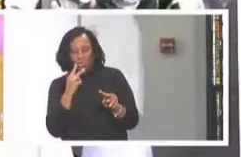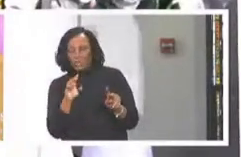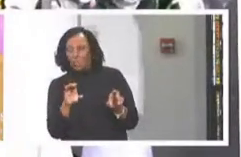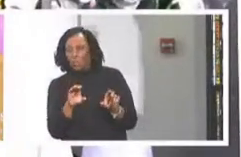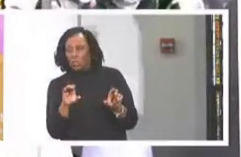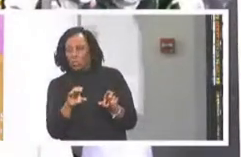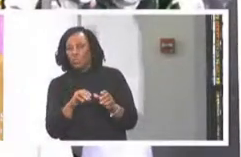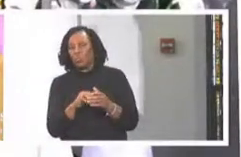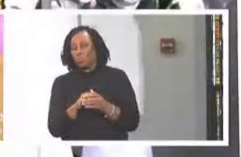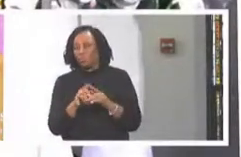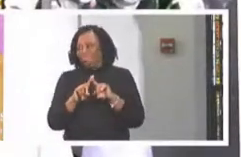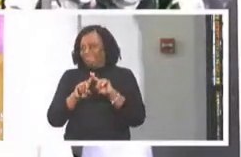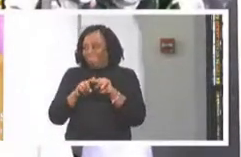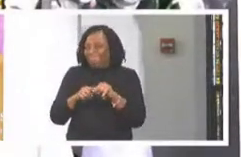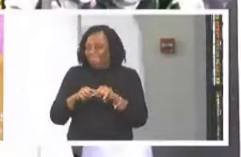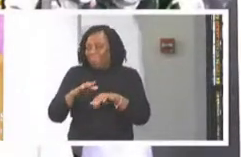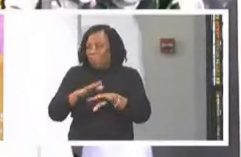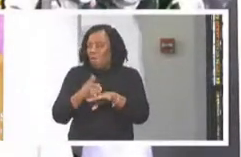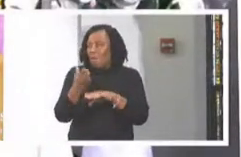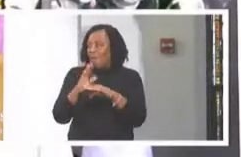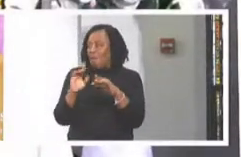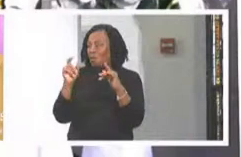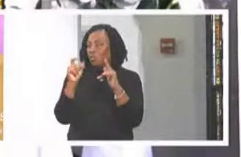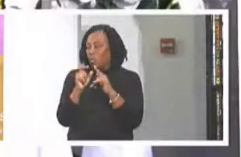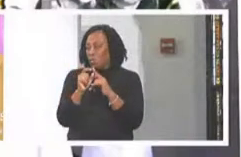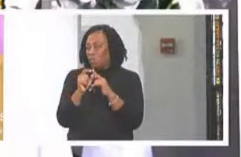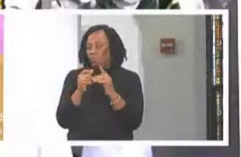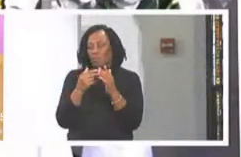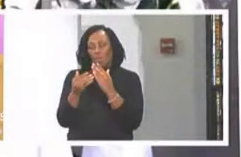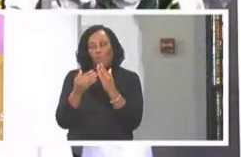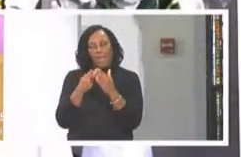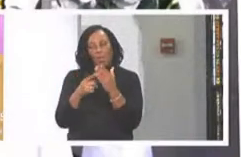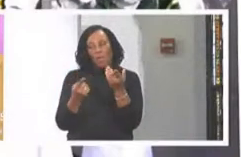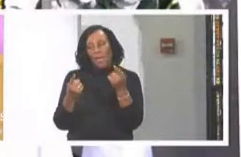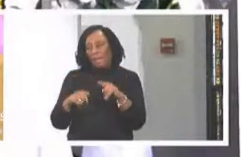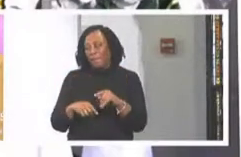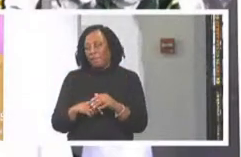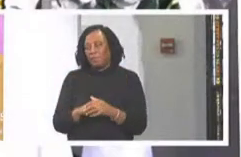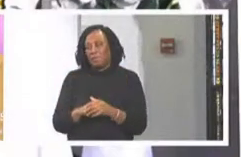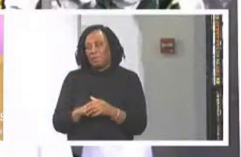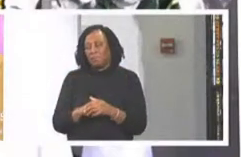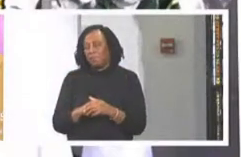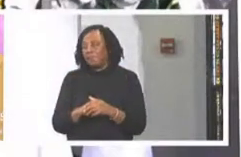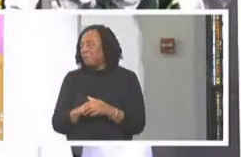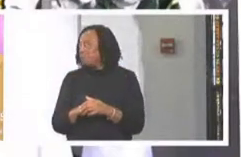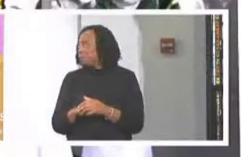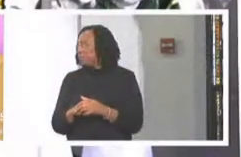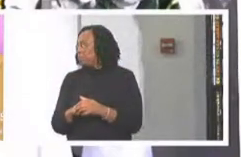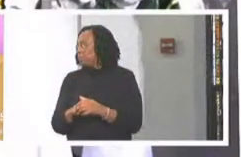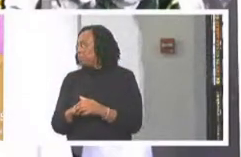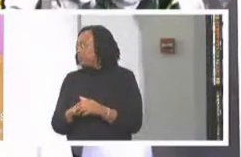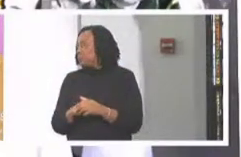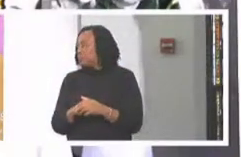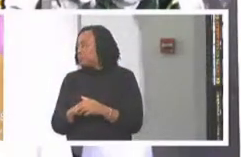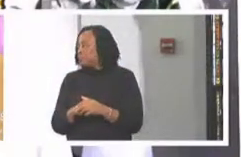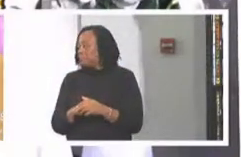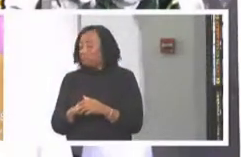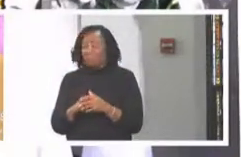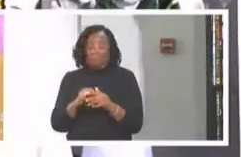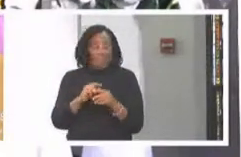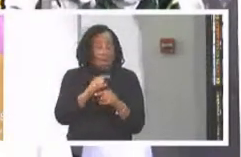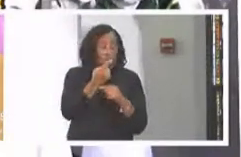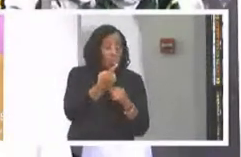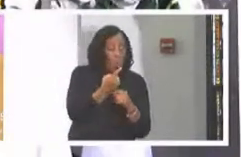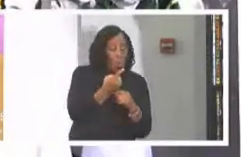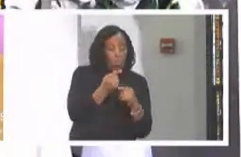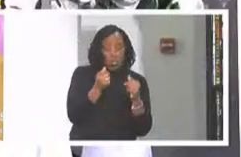Stand on that word through thick and thin, whether you're on the mountain or the valley, whether you're with other believers or by